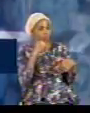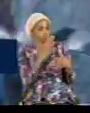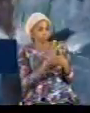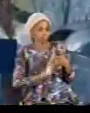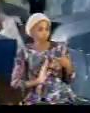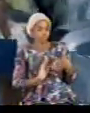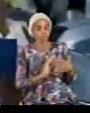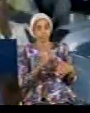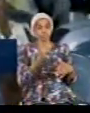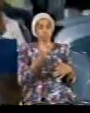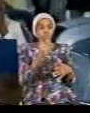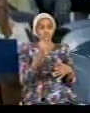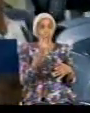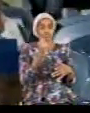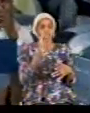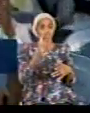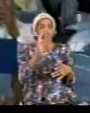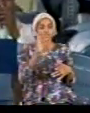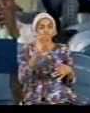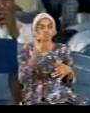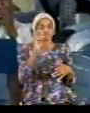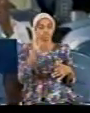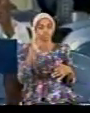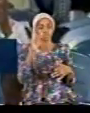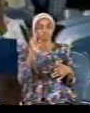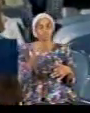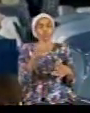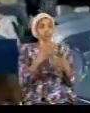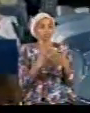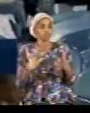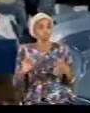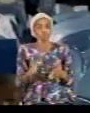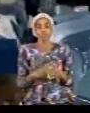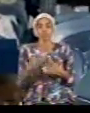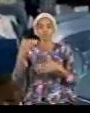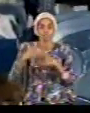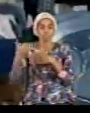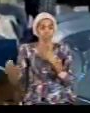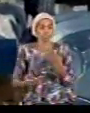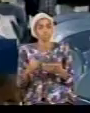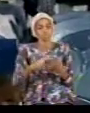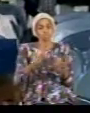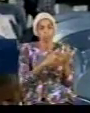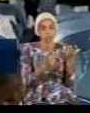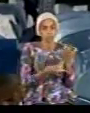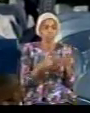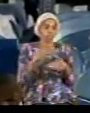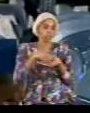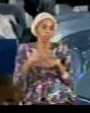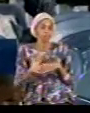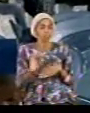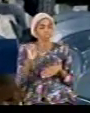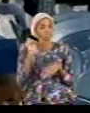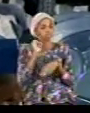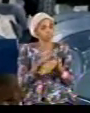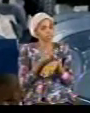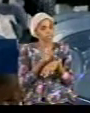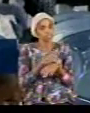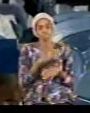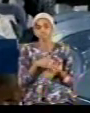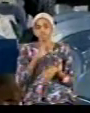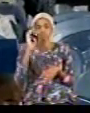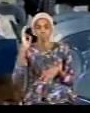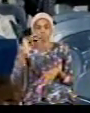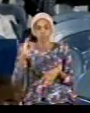the program, and after the ministration, according to her writing, All the pains disappeared. Partial